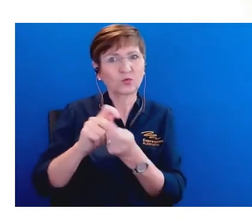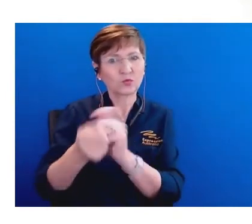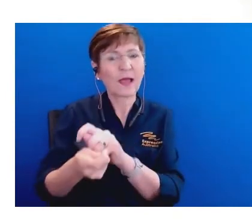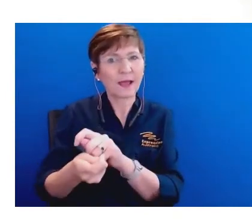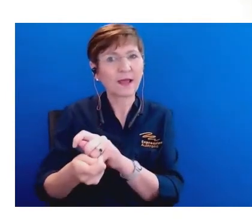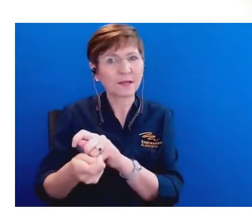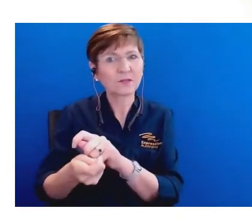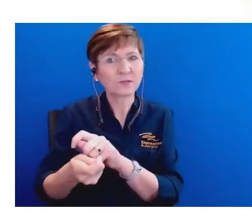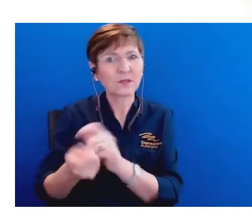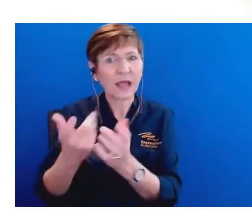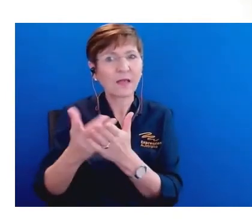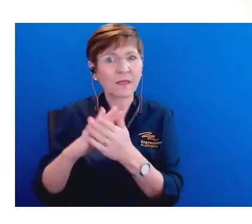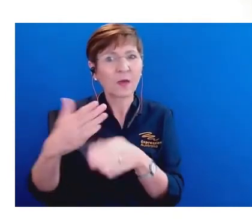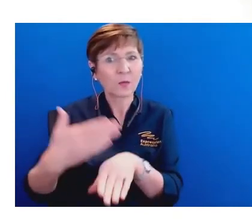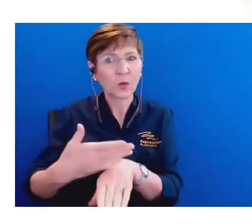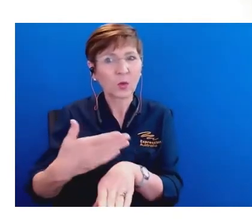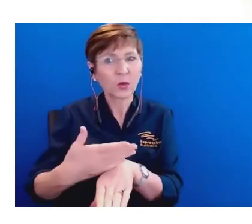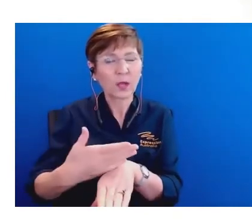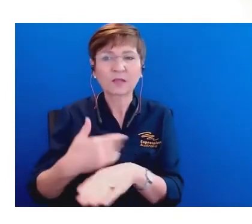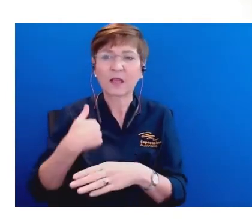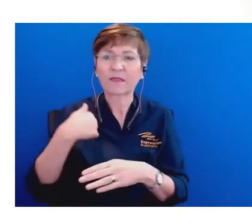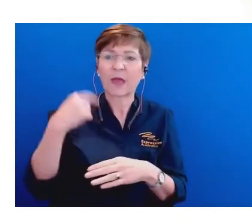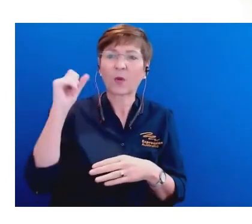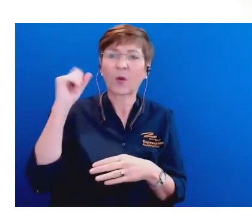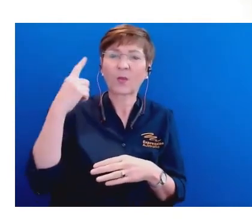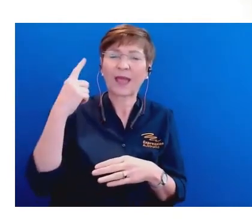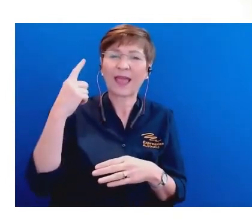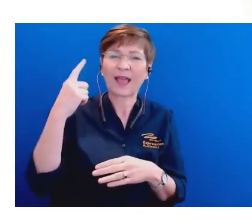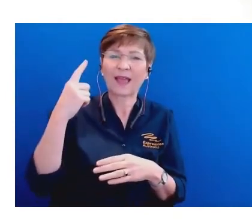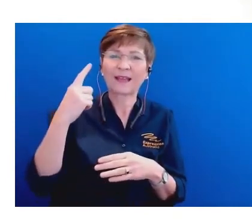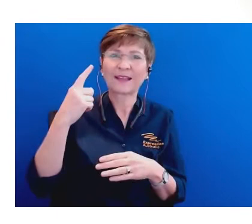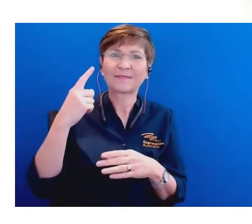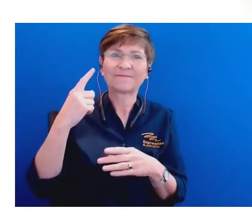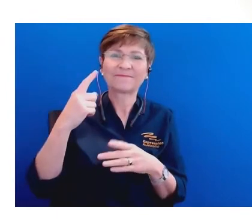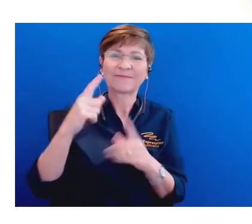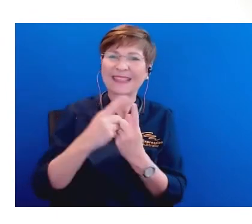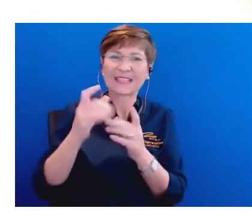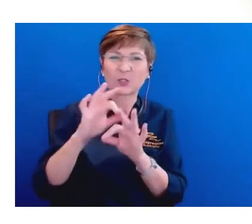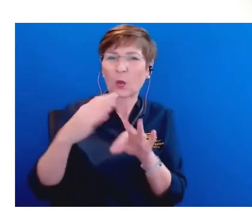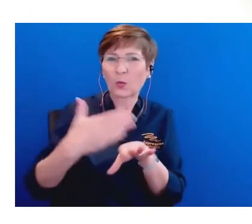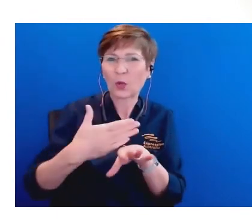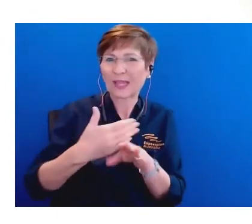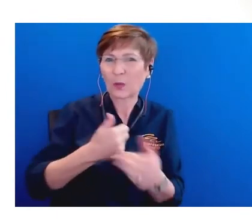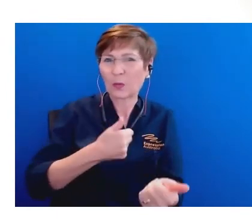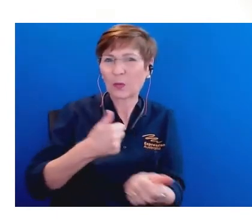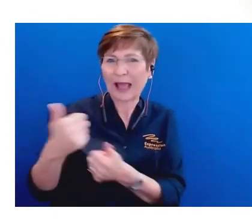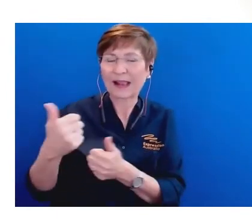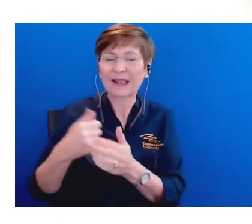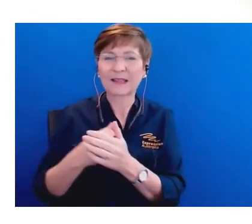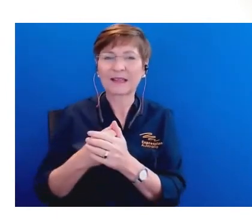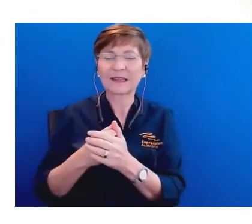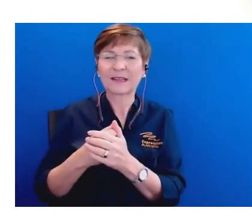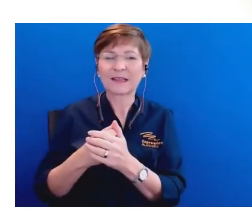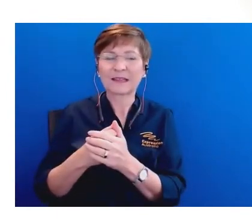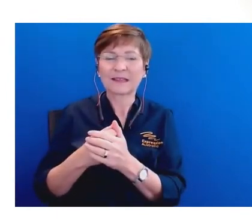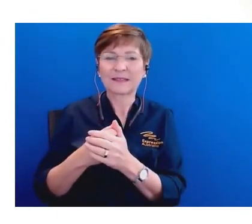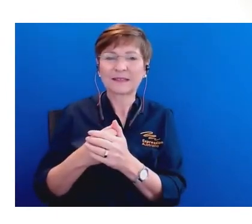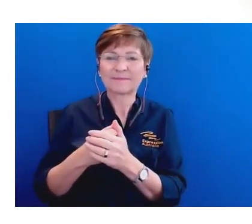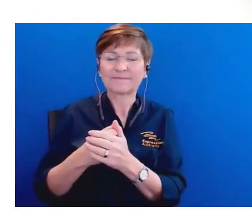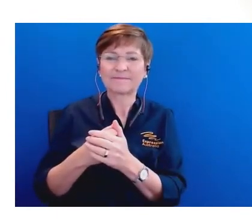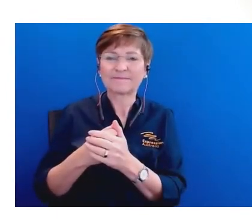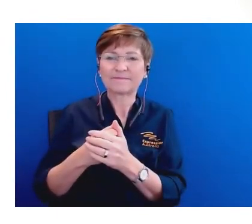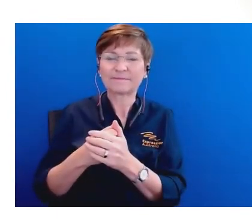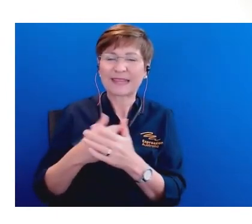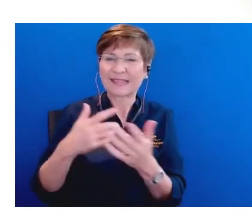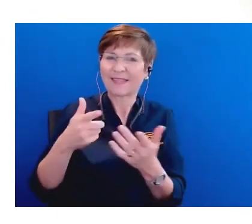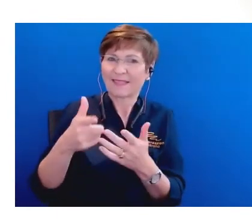so an awareness that things weren't working well and that more could be done. And secondly, because this focus